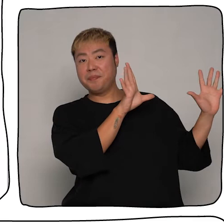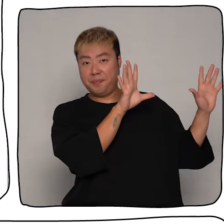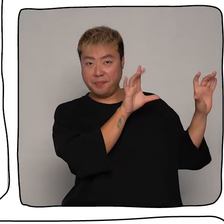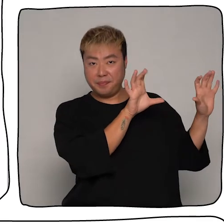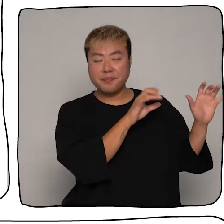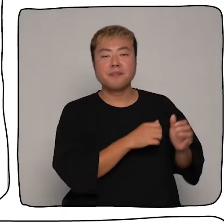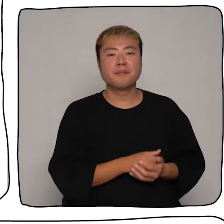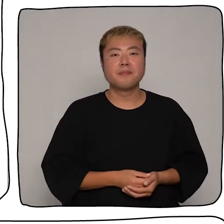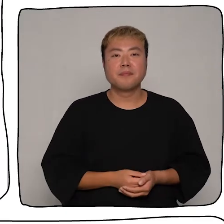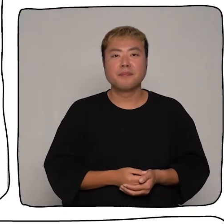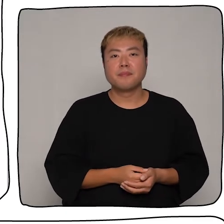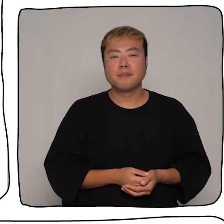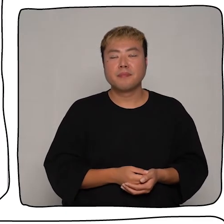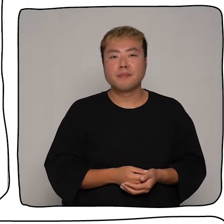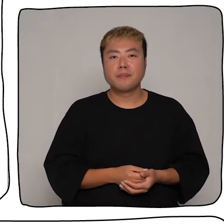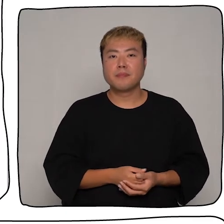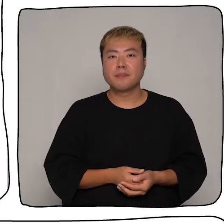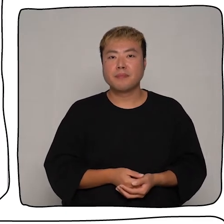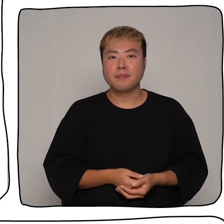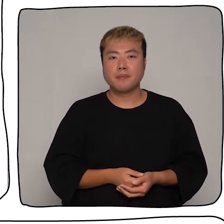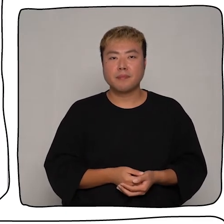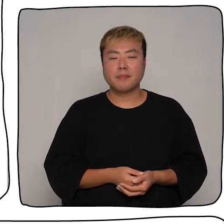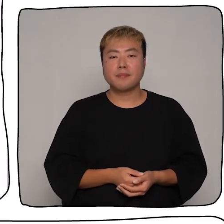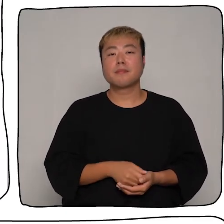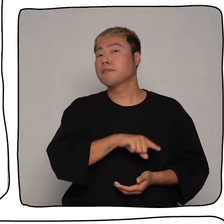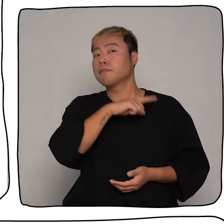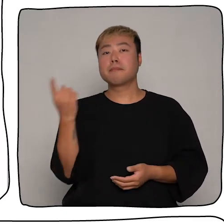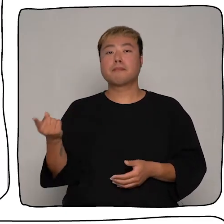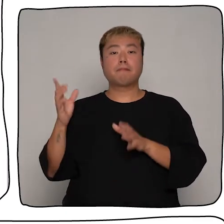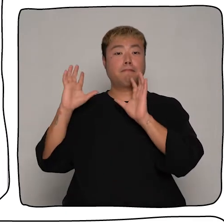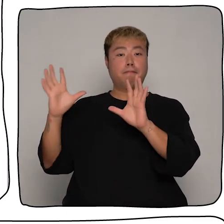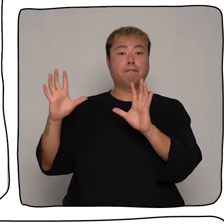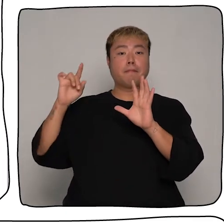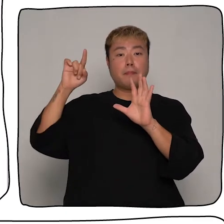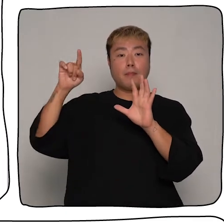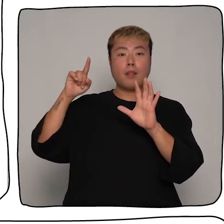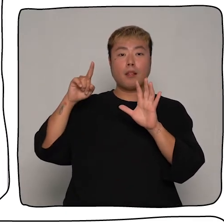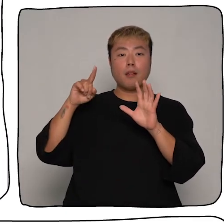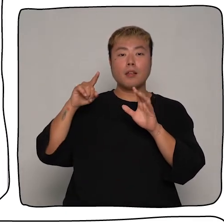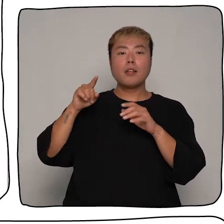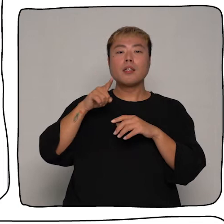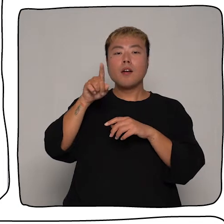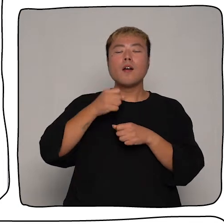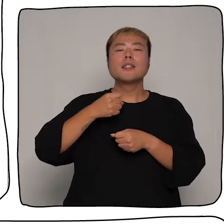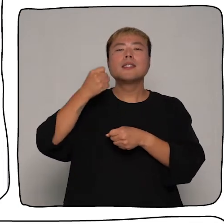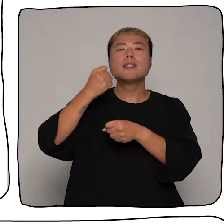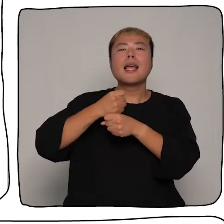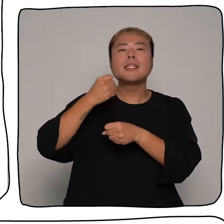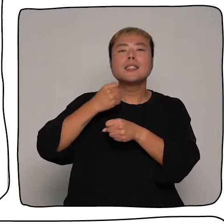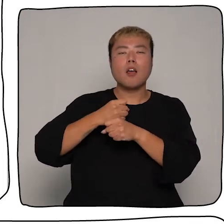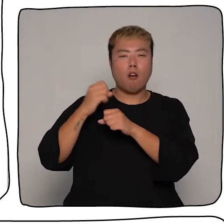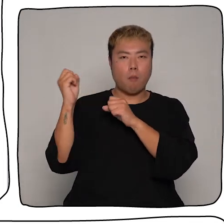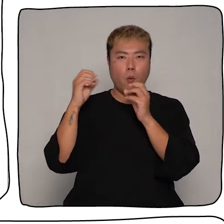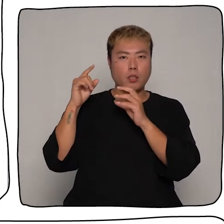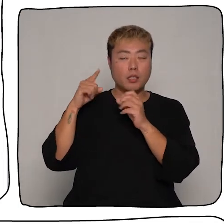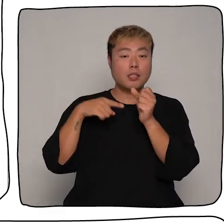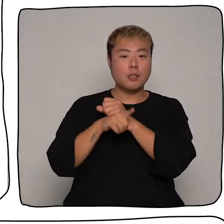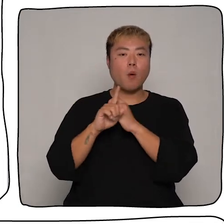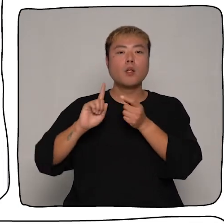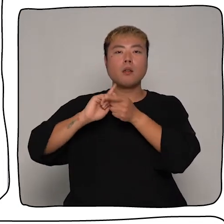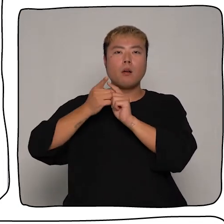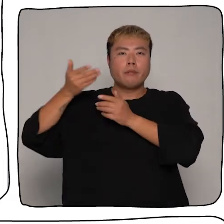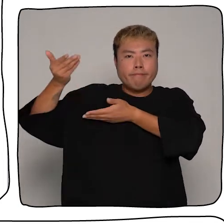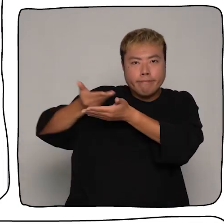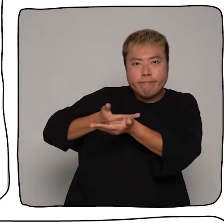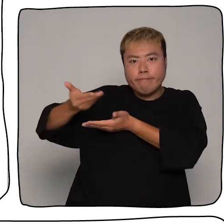simple. But this one, left diagram, shows a generative mode. In other